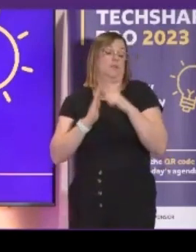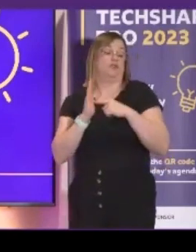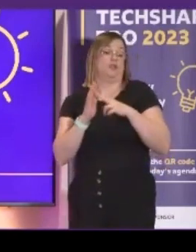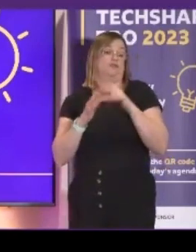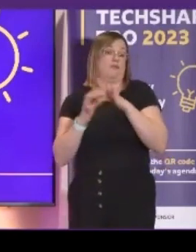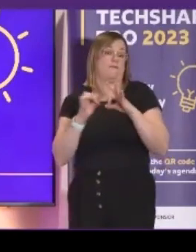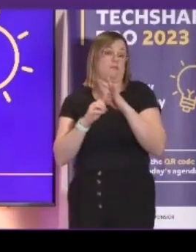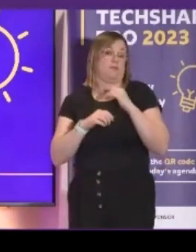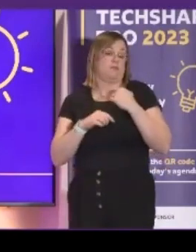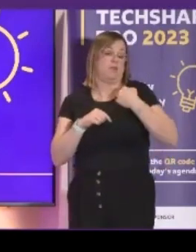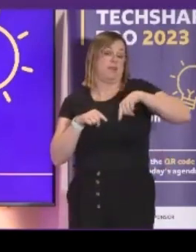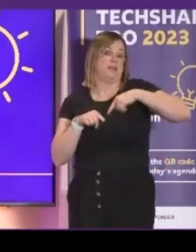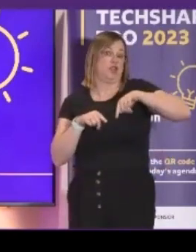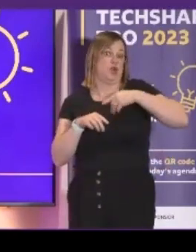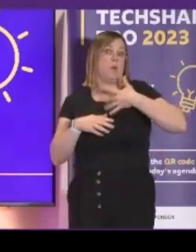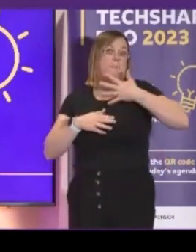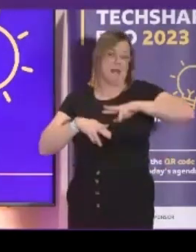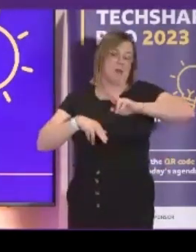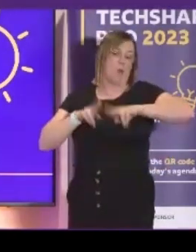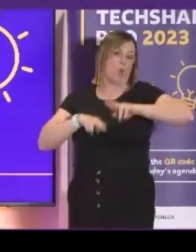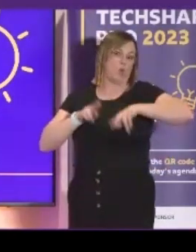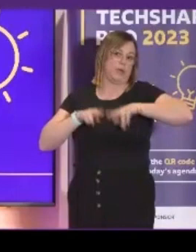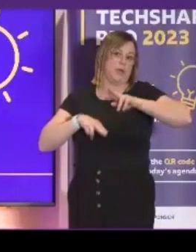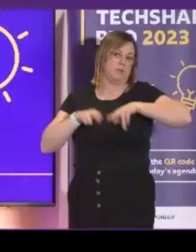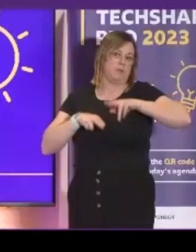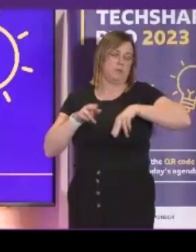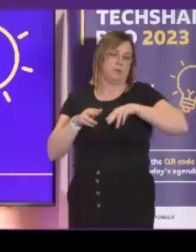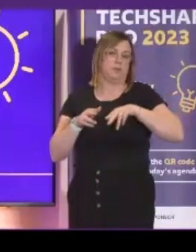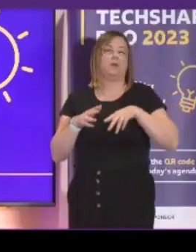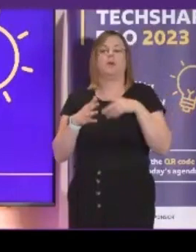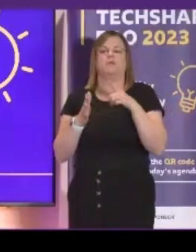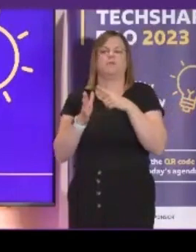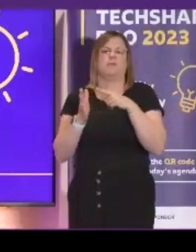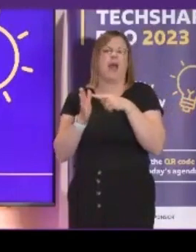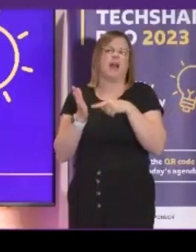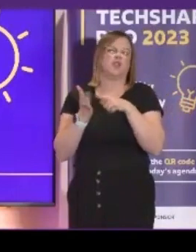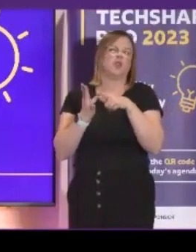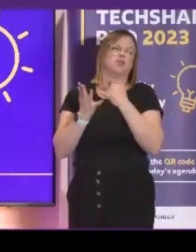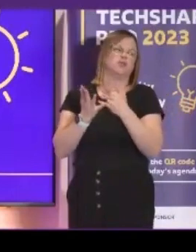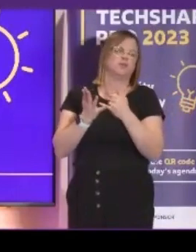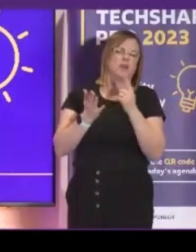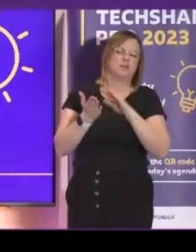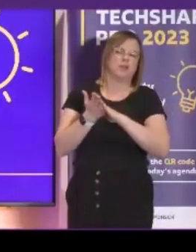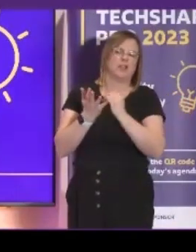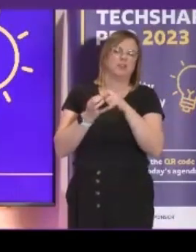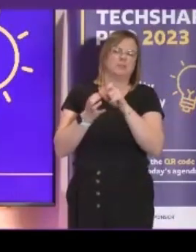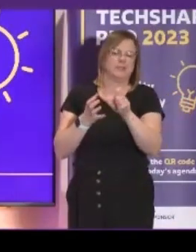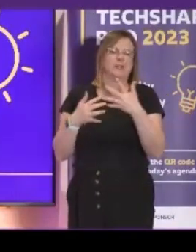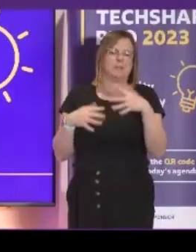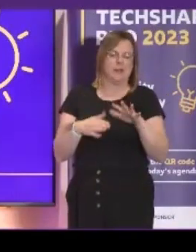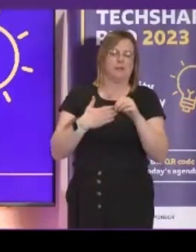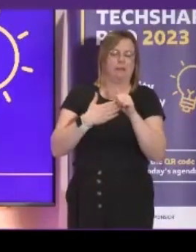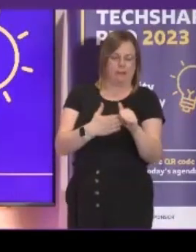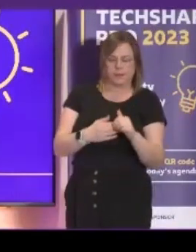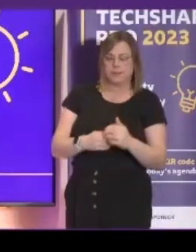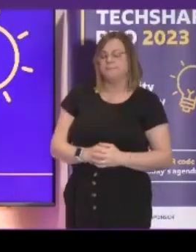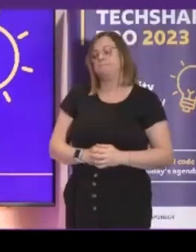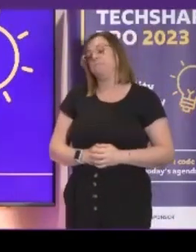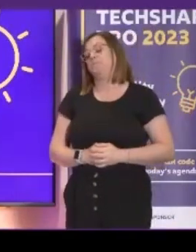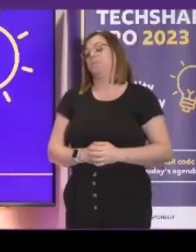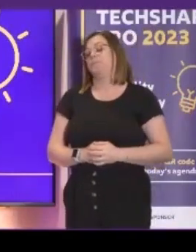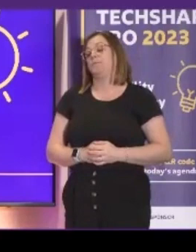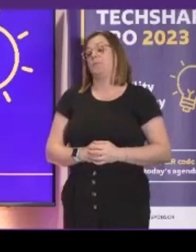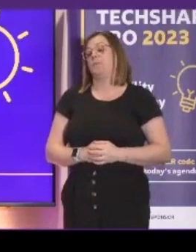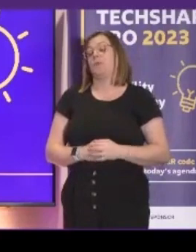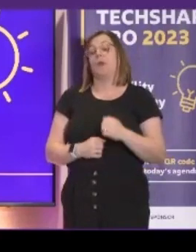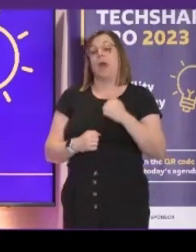by HSBC and a third party, a company called Atos. So the idea behind it was that within